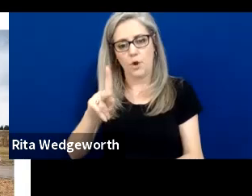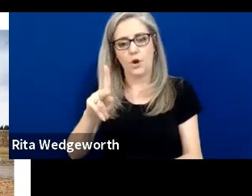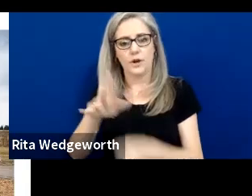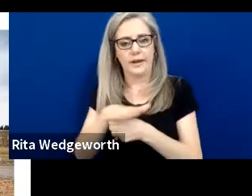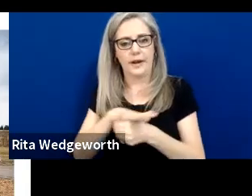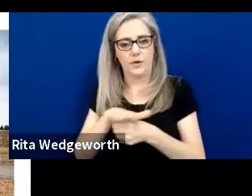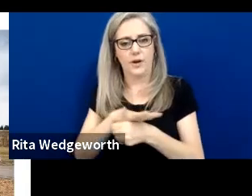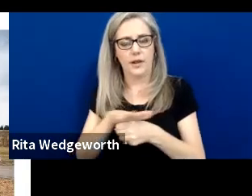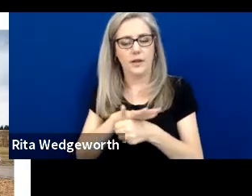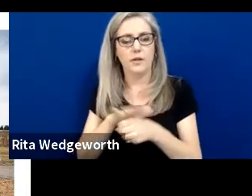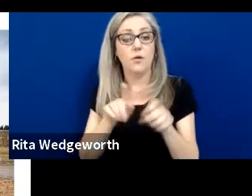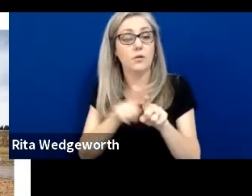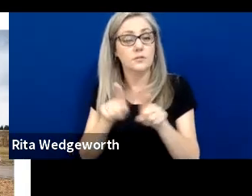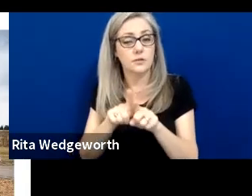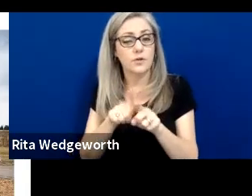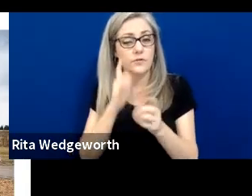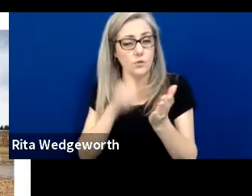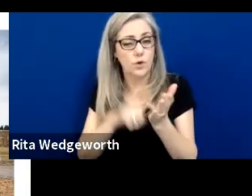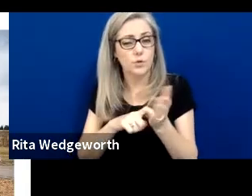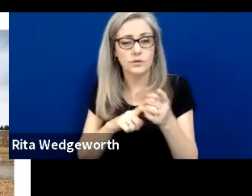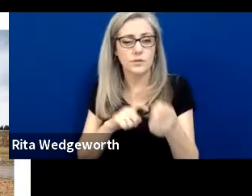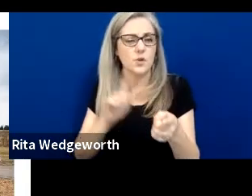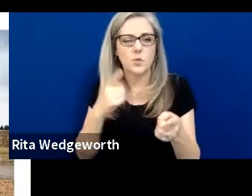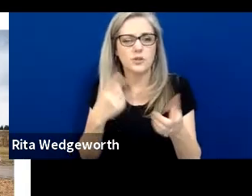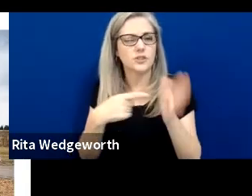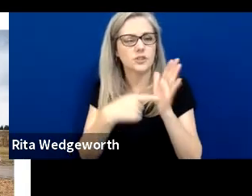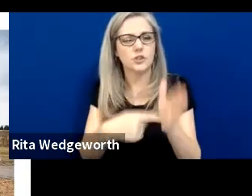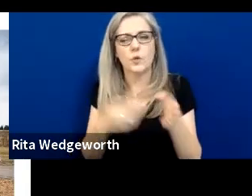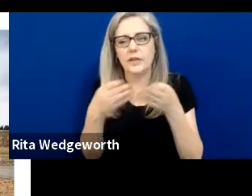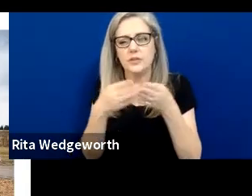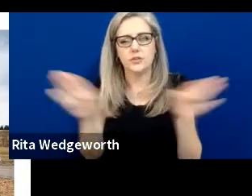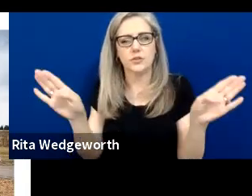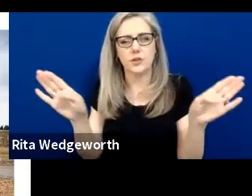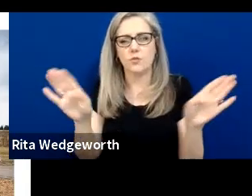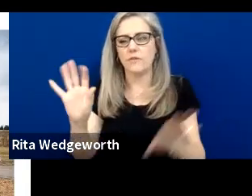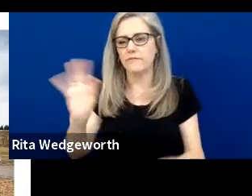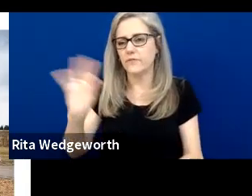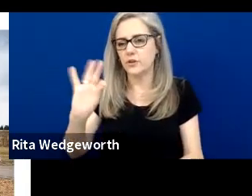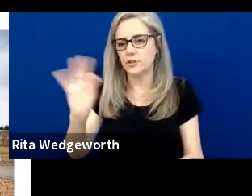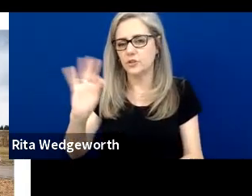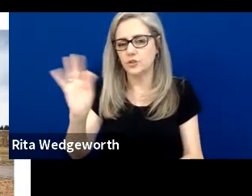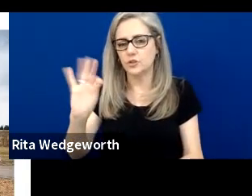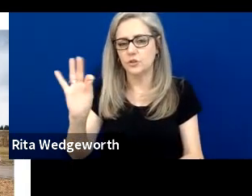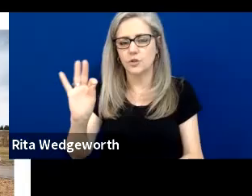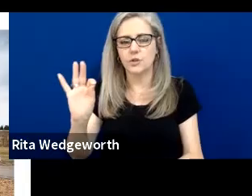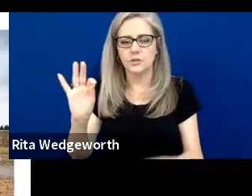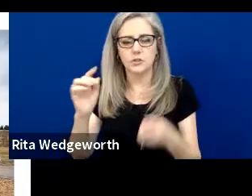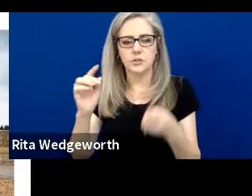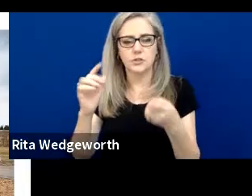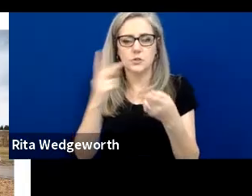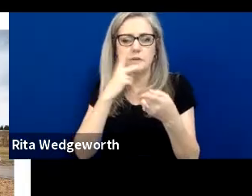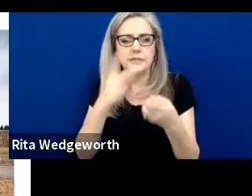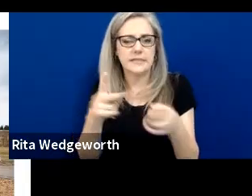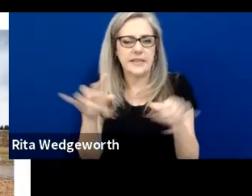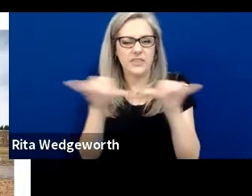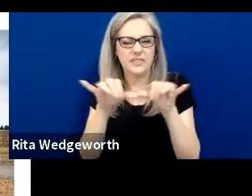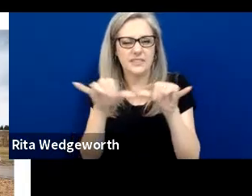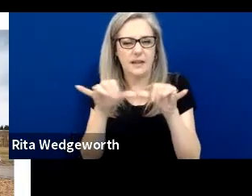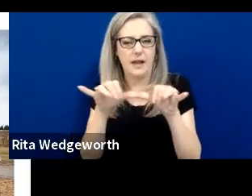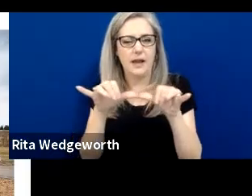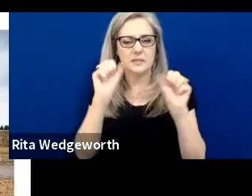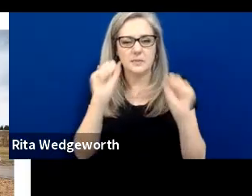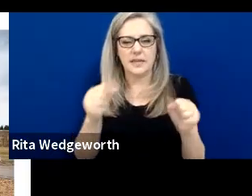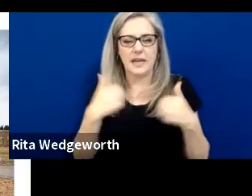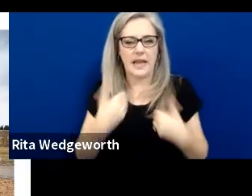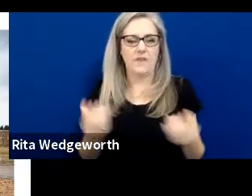worth noting is we are just showing some like general furniture just for scale. This could of course have more chairs